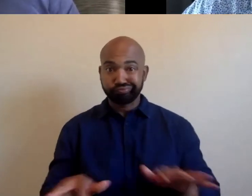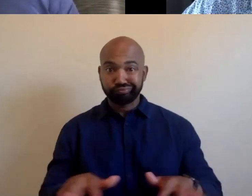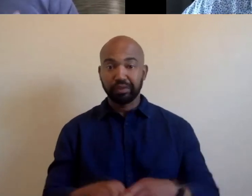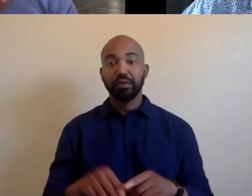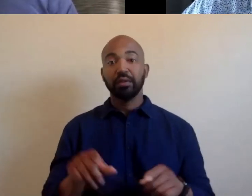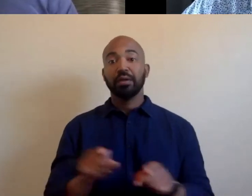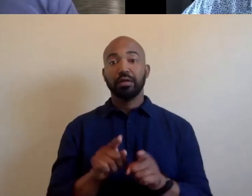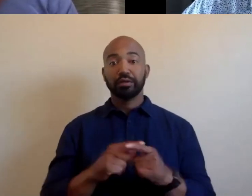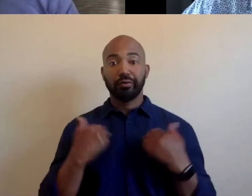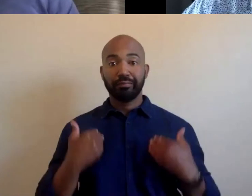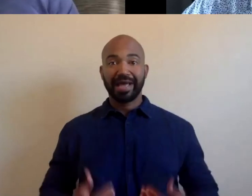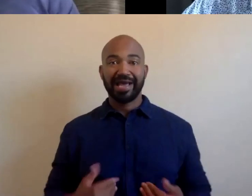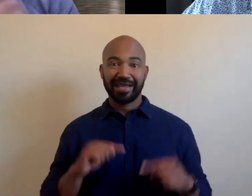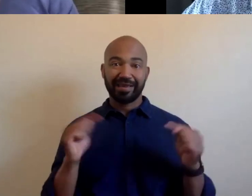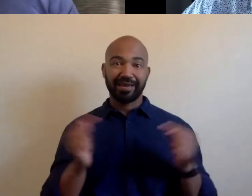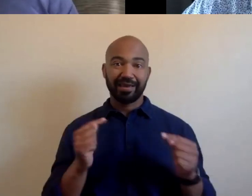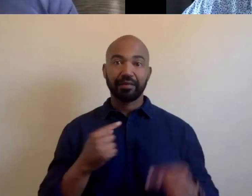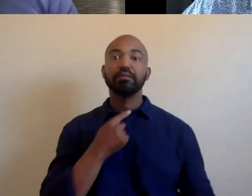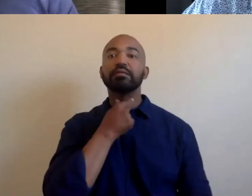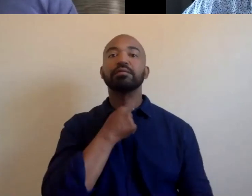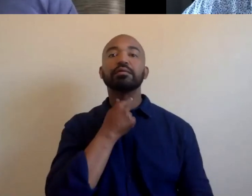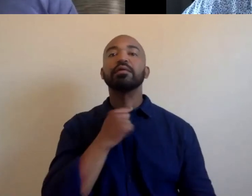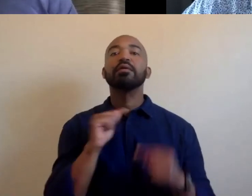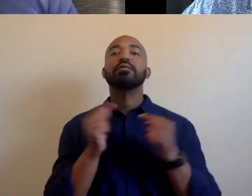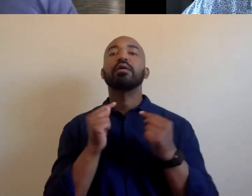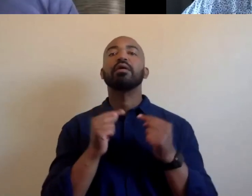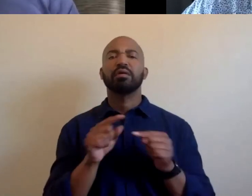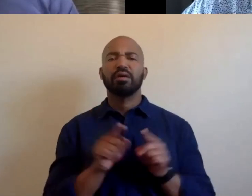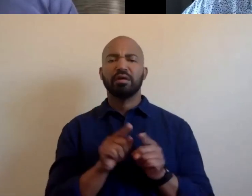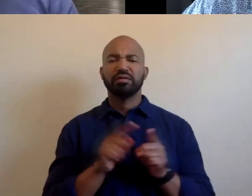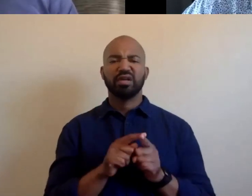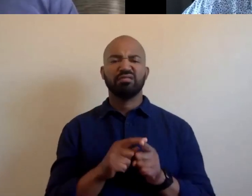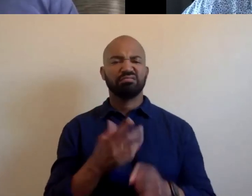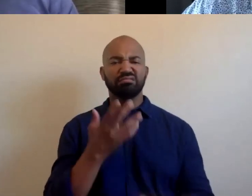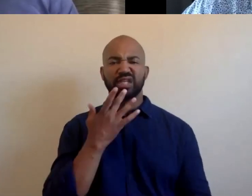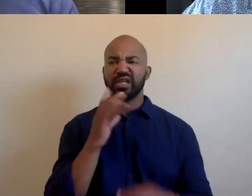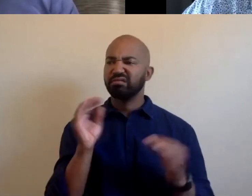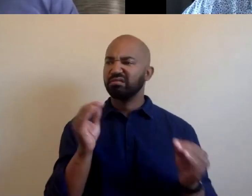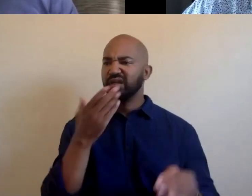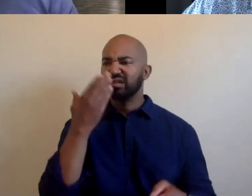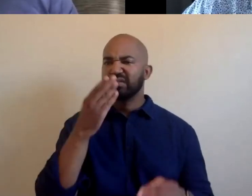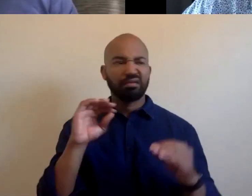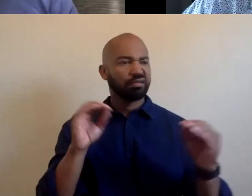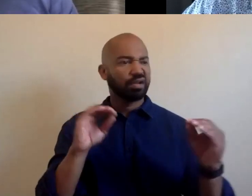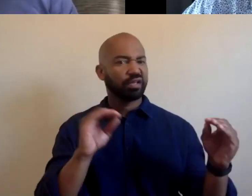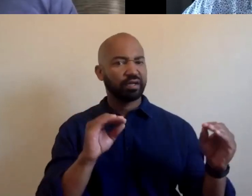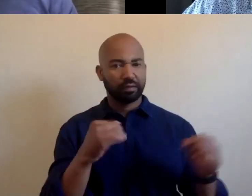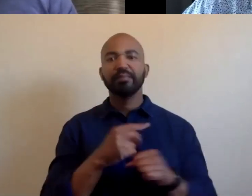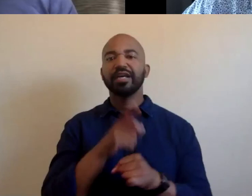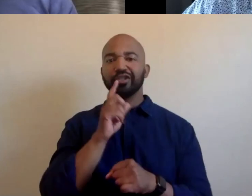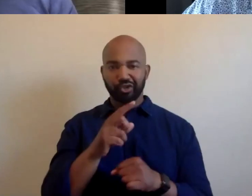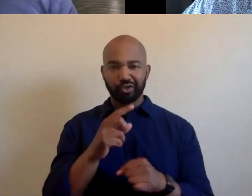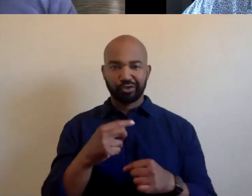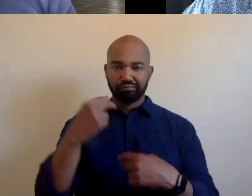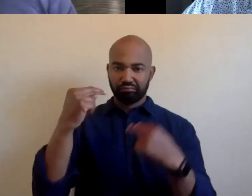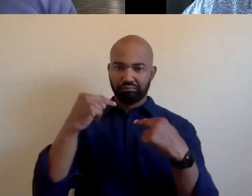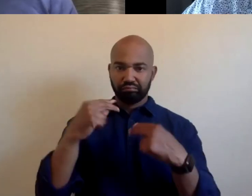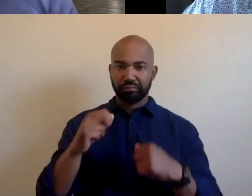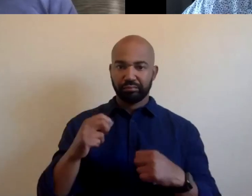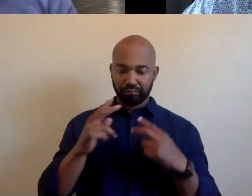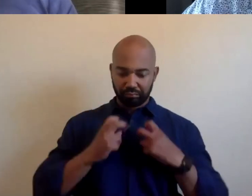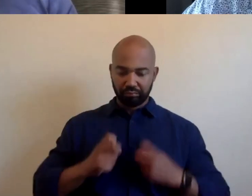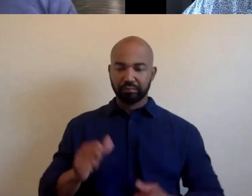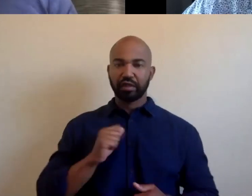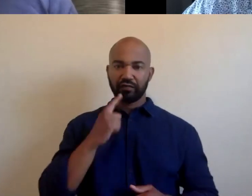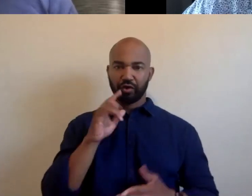body aches, and it's about a sore throat and that loss of taste and smell. So make sure that you're monitoring yourself for those symptoms. And if you have any